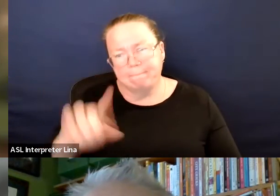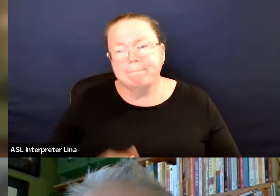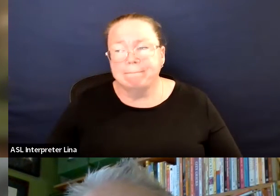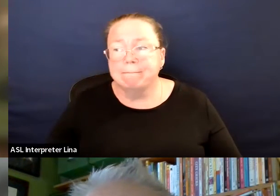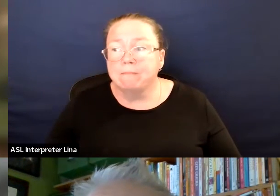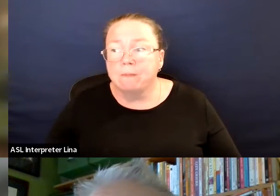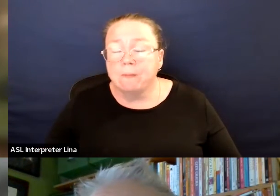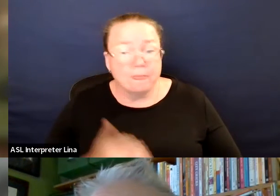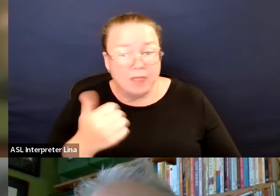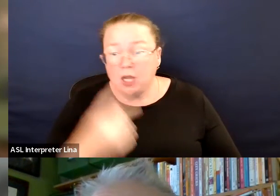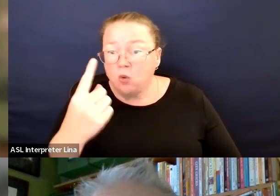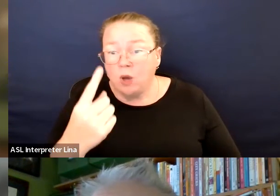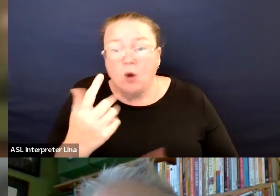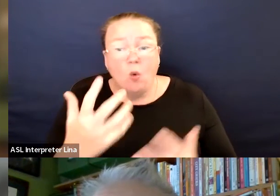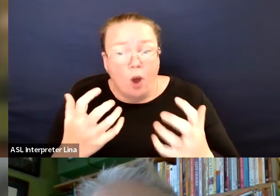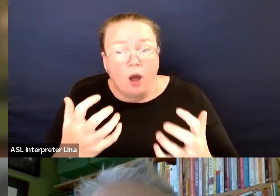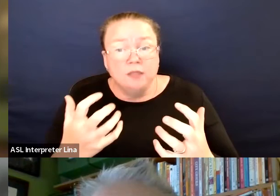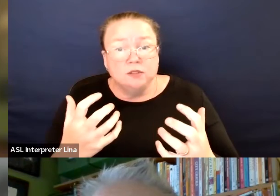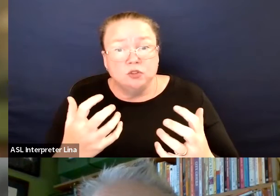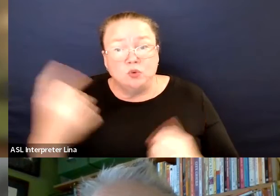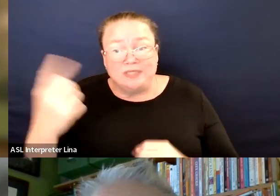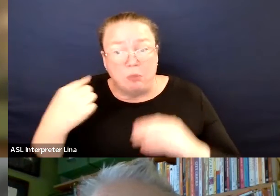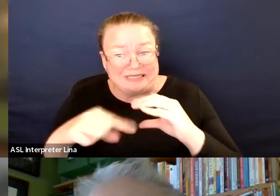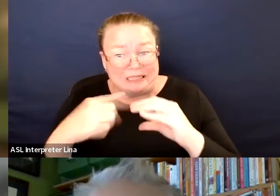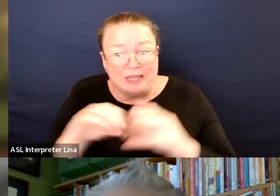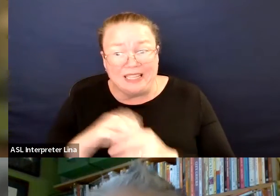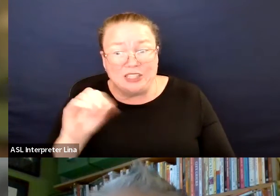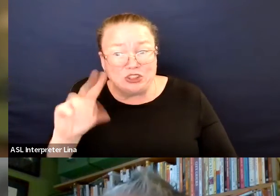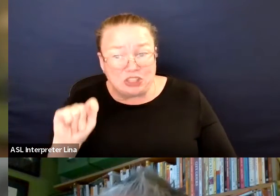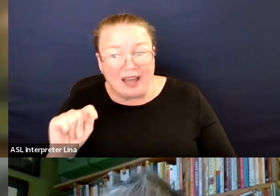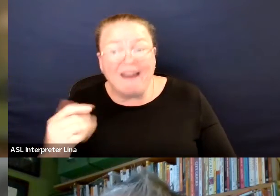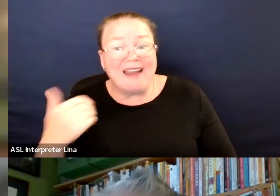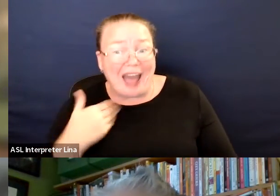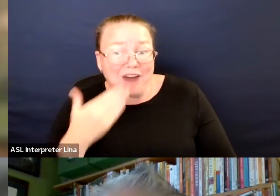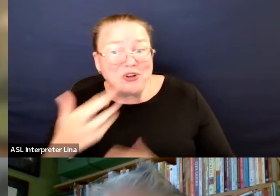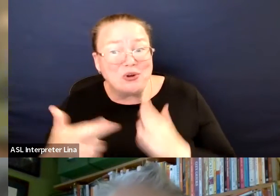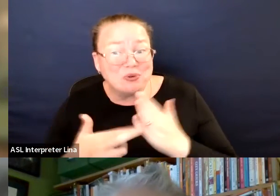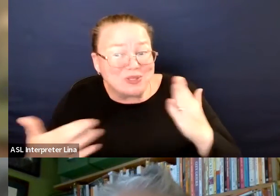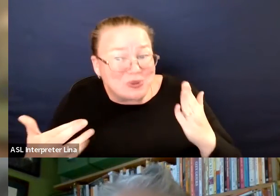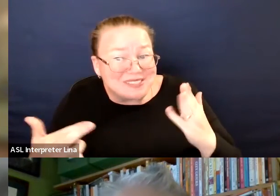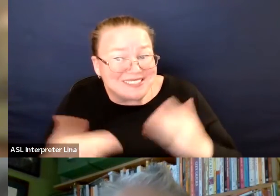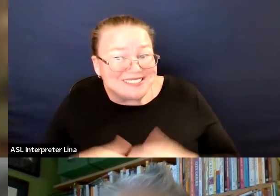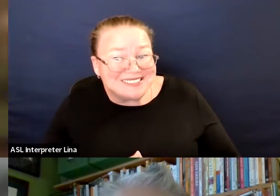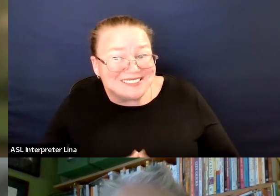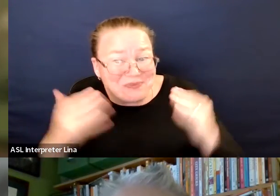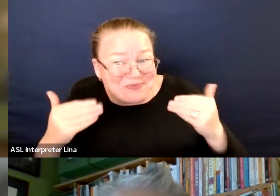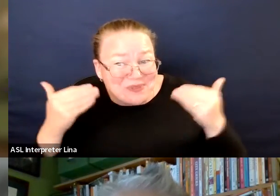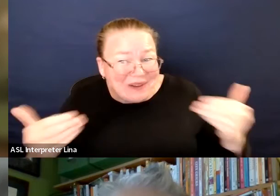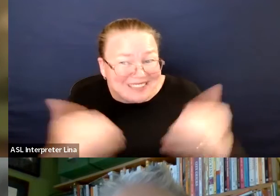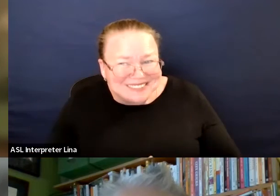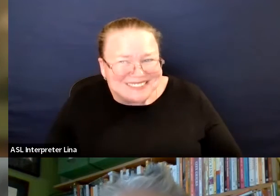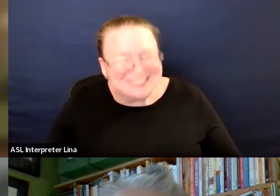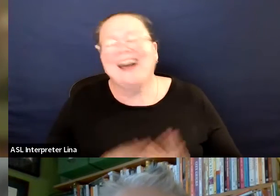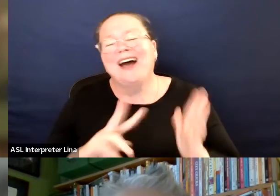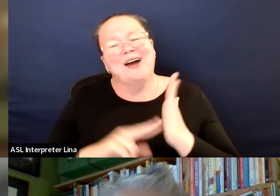And if there's anybody else that wants to put somebody's email in the chat that has some great resources, feel free to do that. I